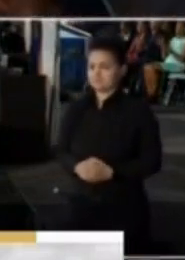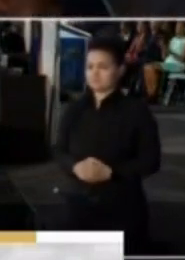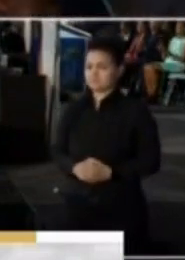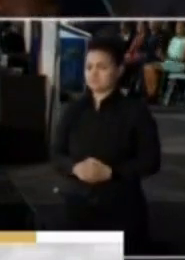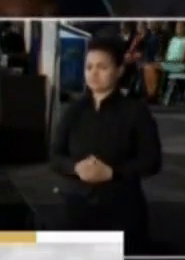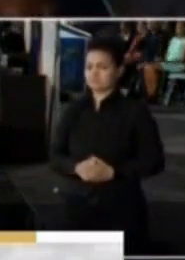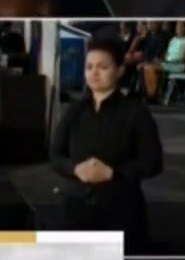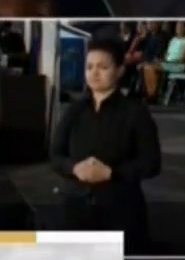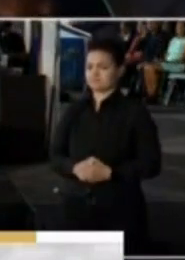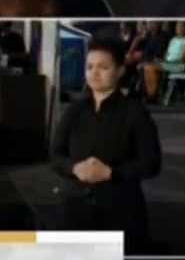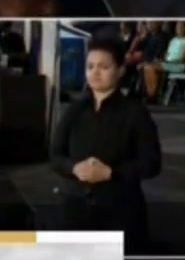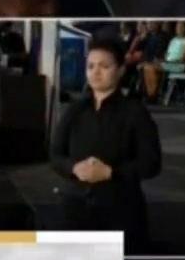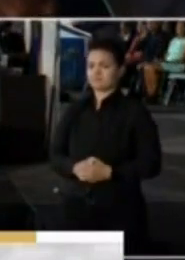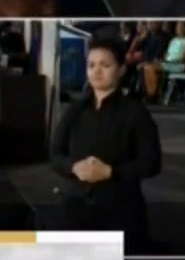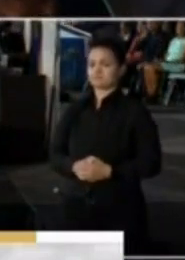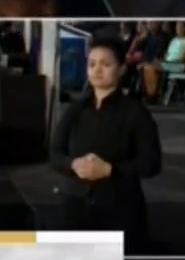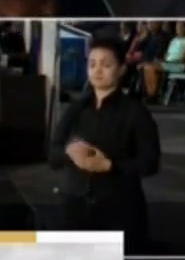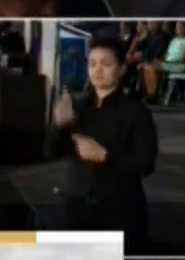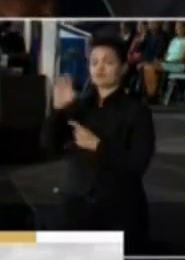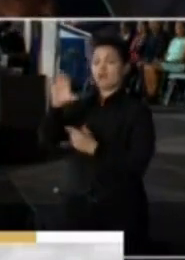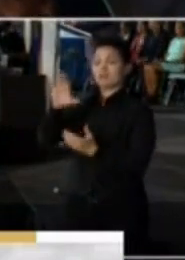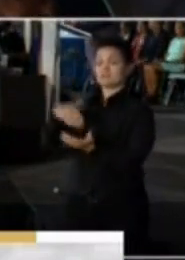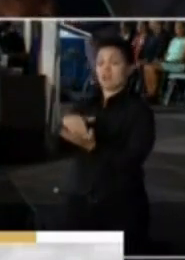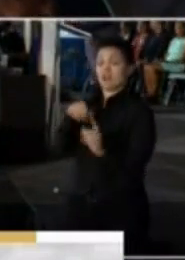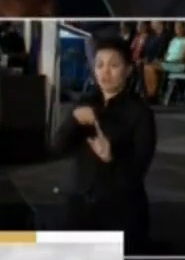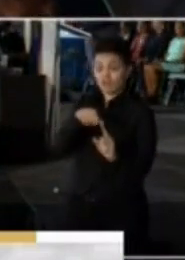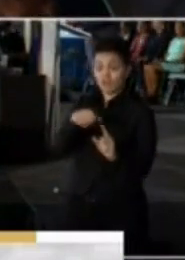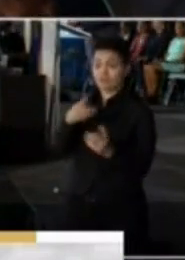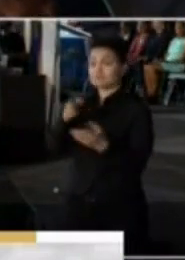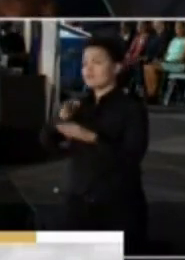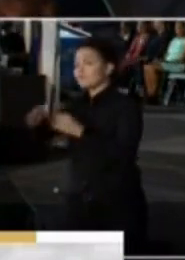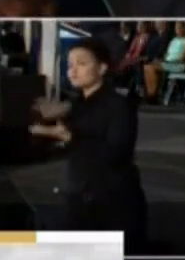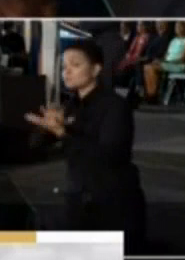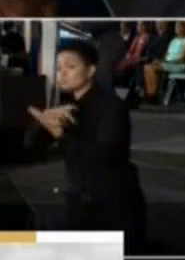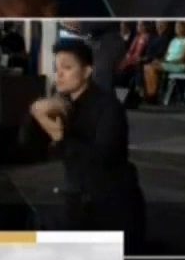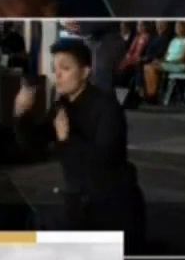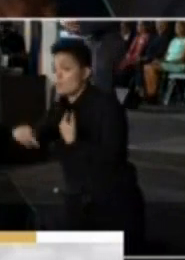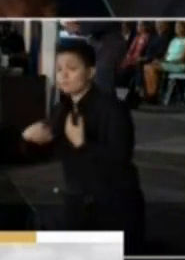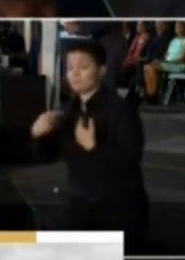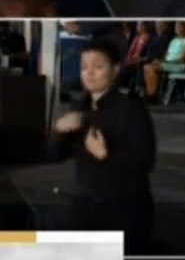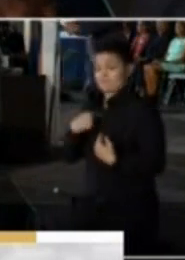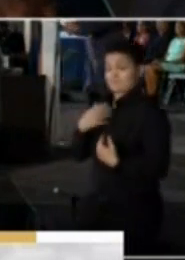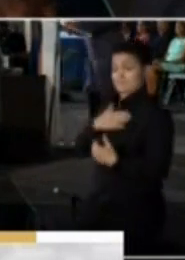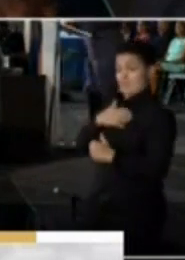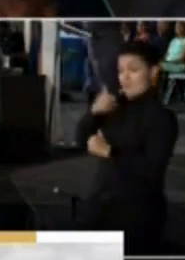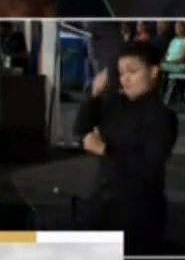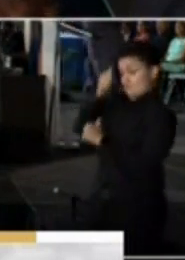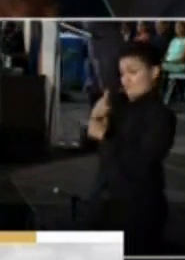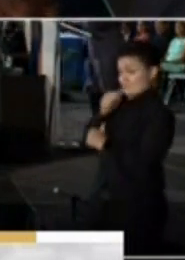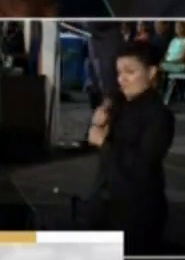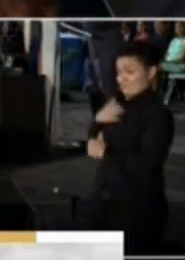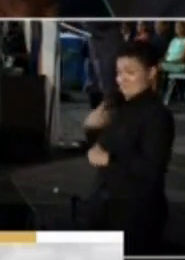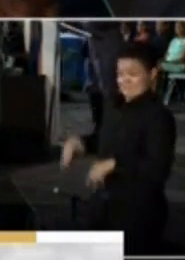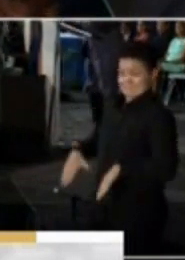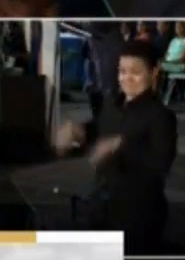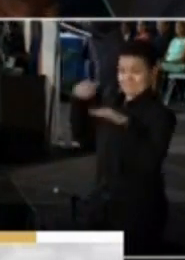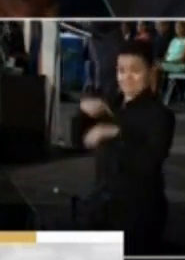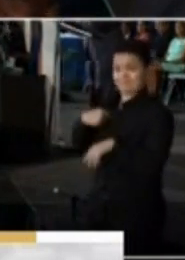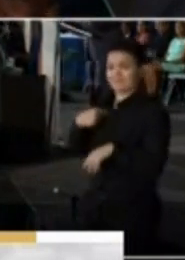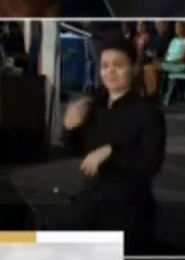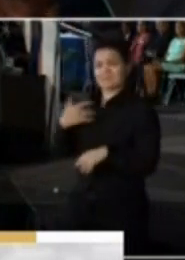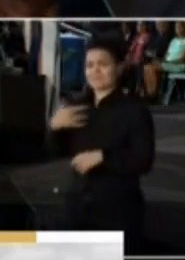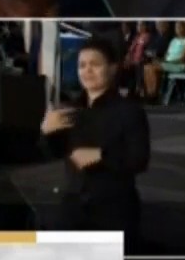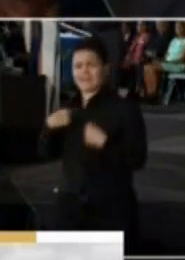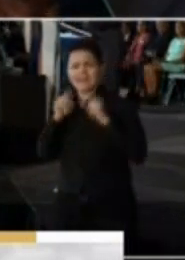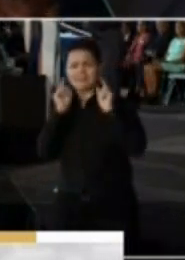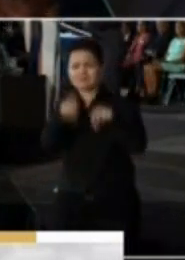Our rec centers and after-school programs were safe havens for me and my siblings growing up, just like they are for so many kids in our